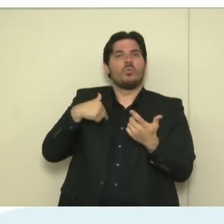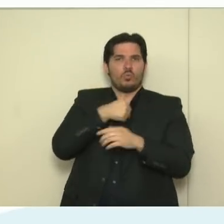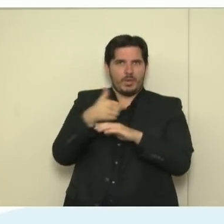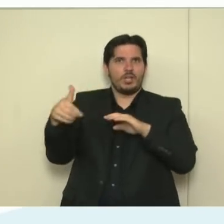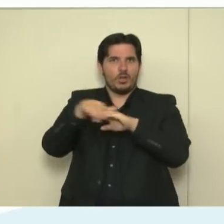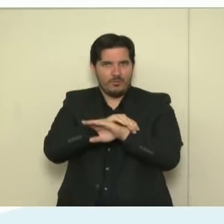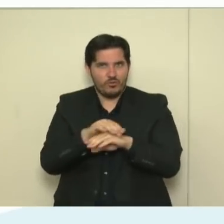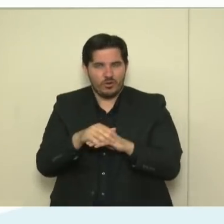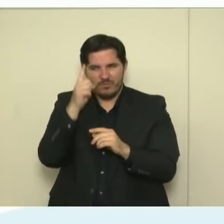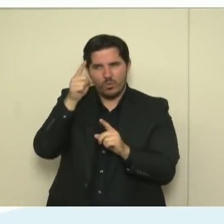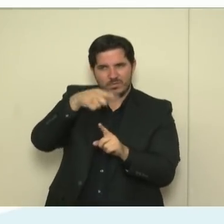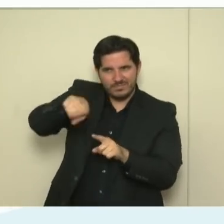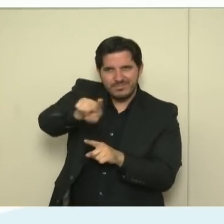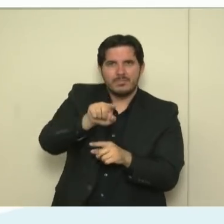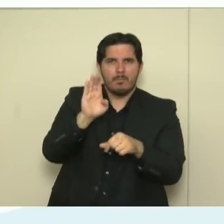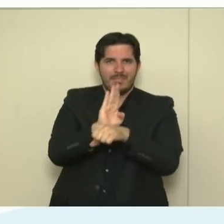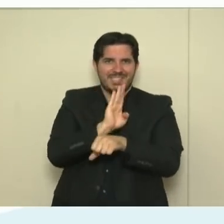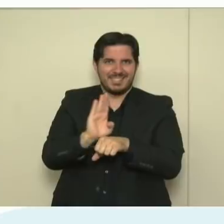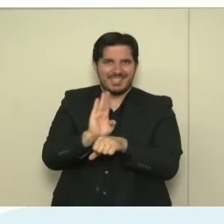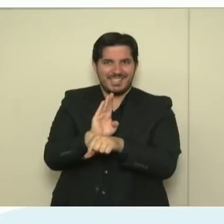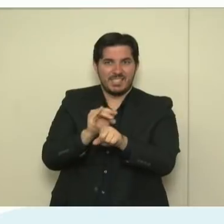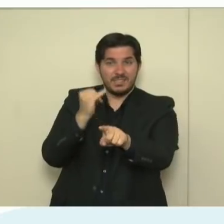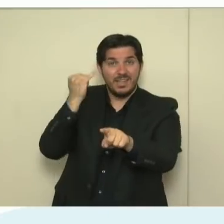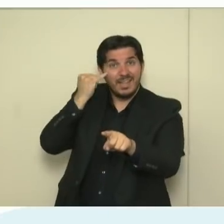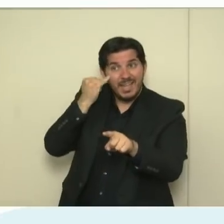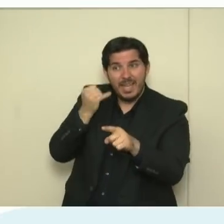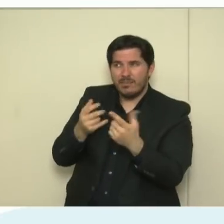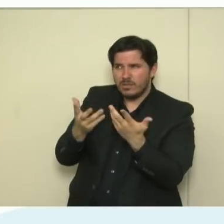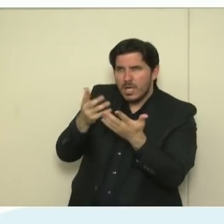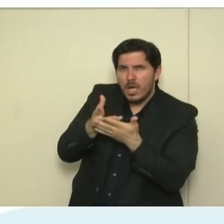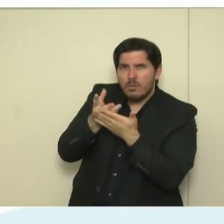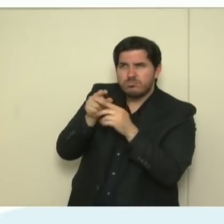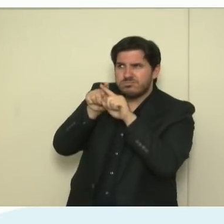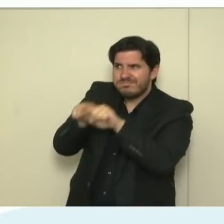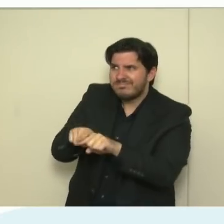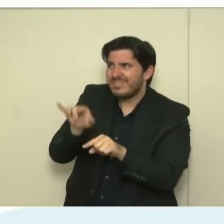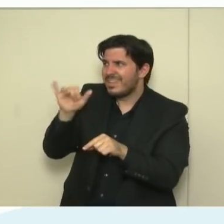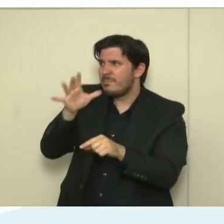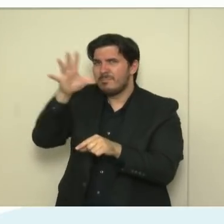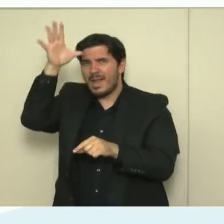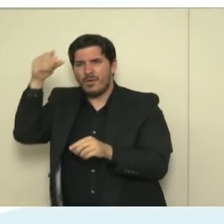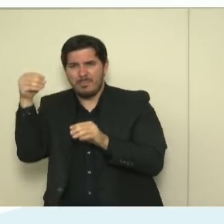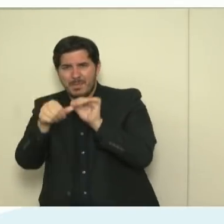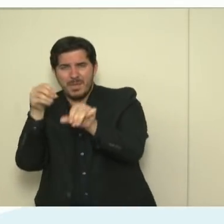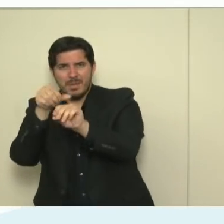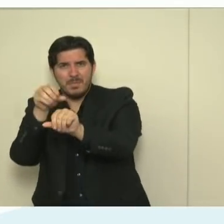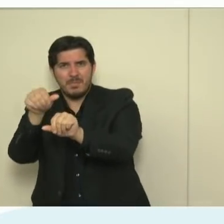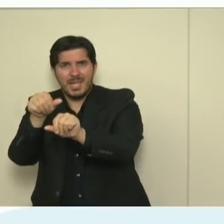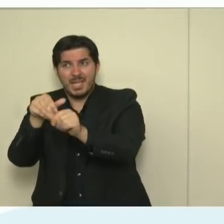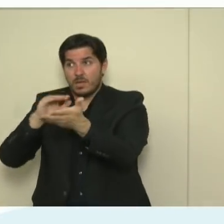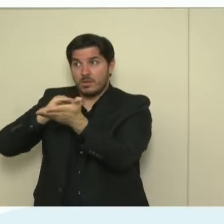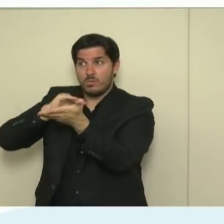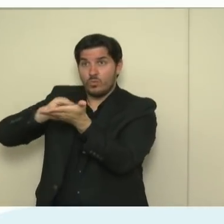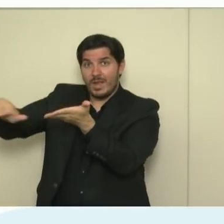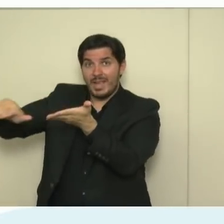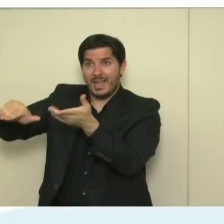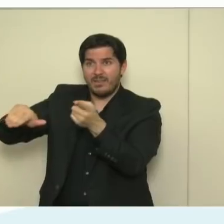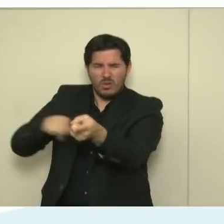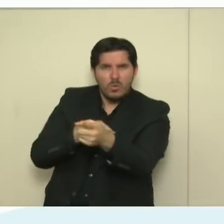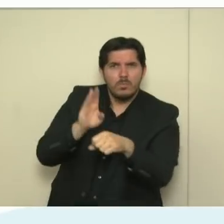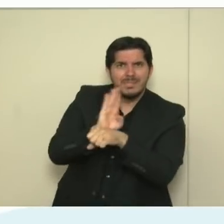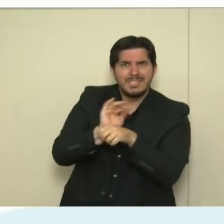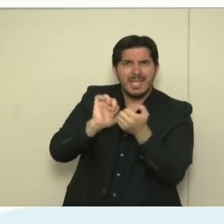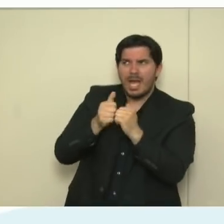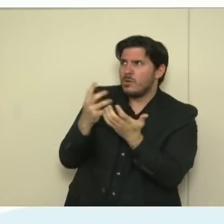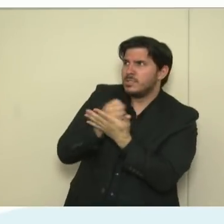parent co-payments, and this will be included in their monthly reimbursement checks. By waiving parent co-payments, we're helping make it easier